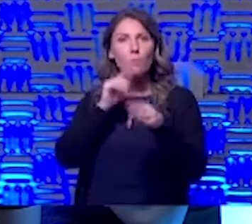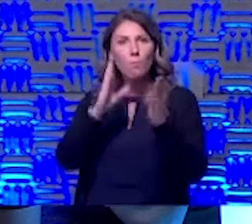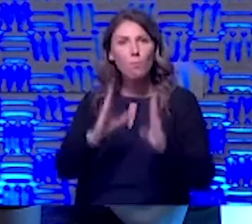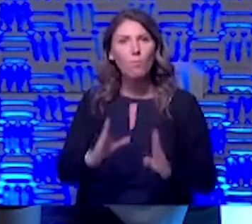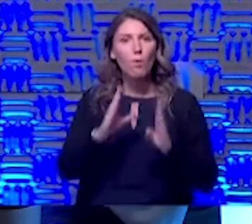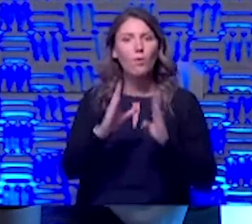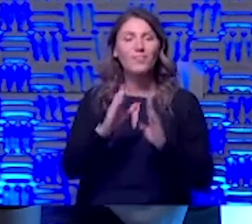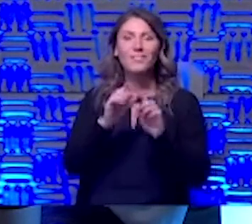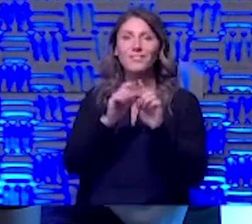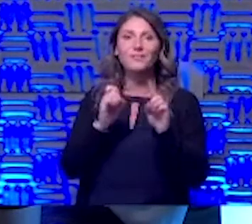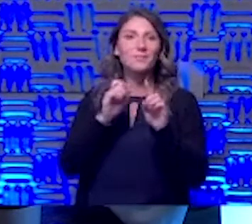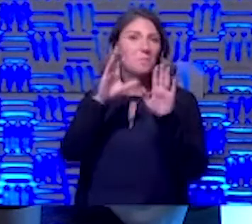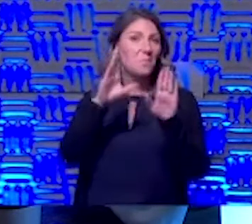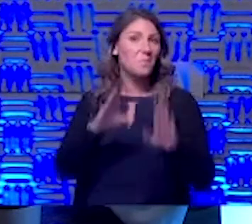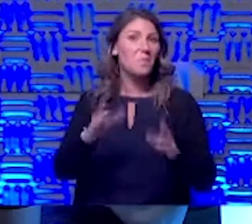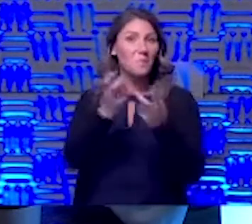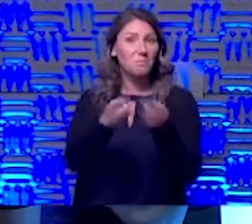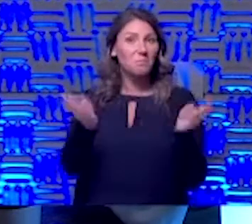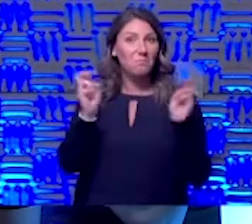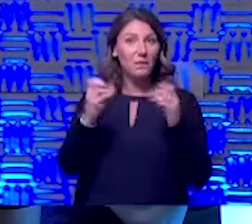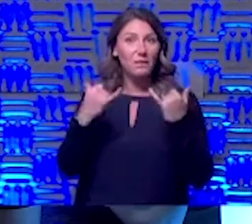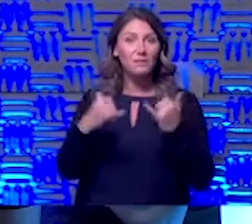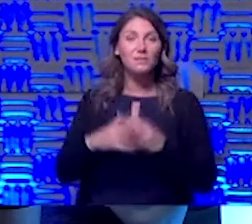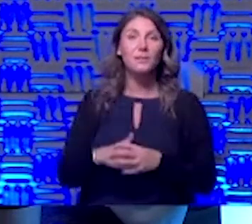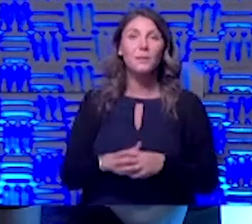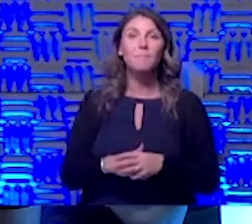our terrific panel today.